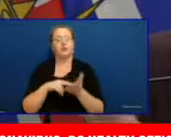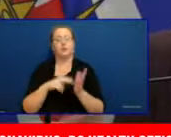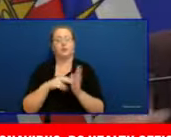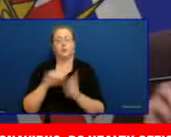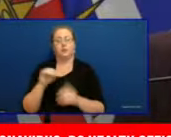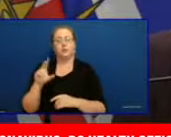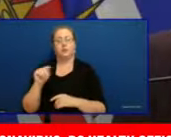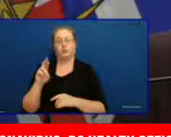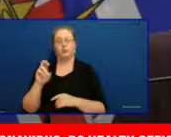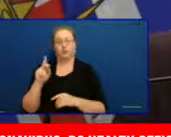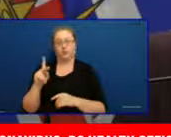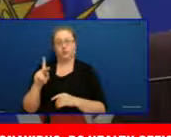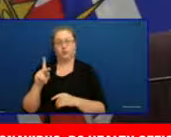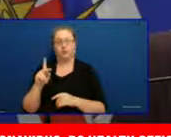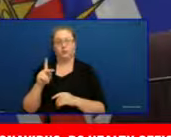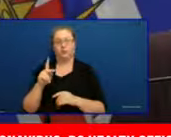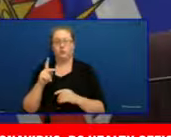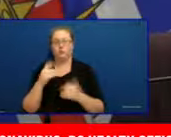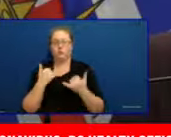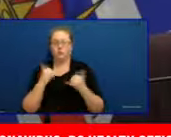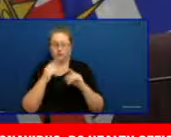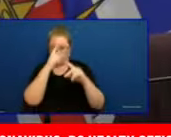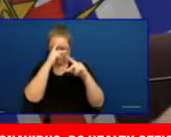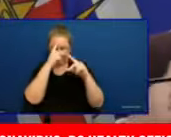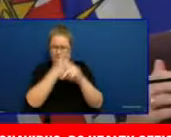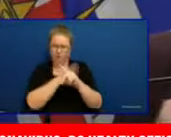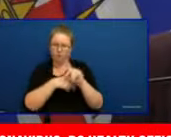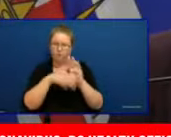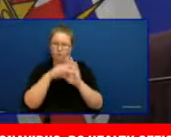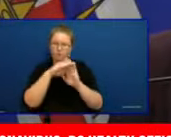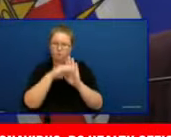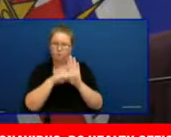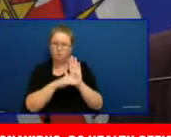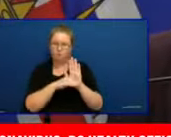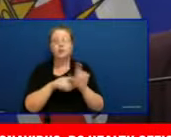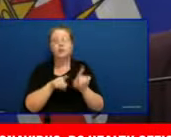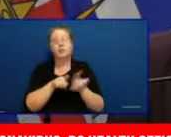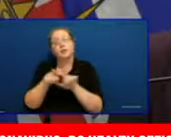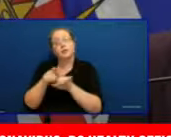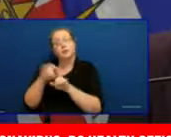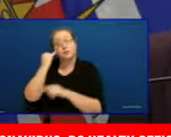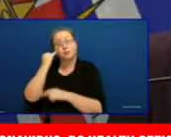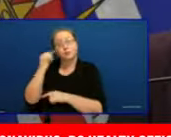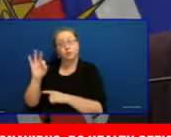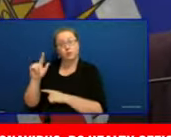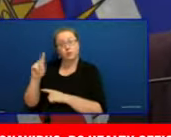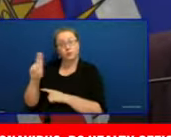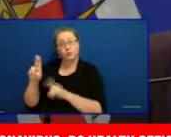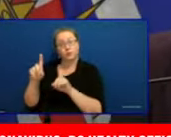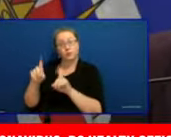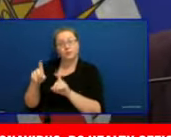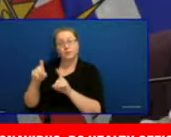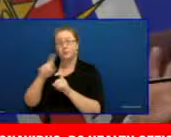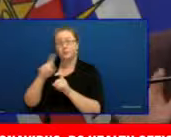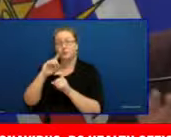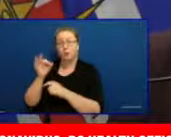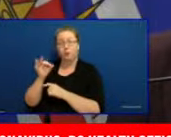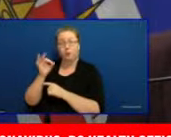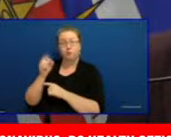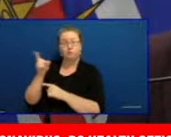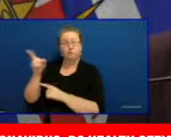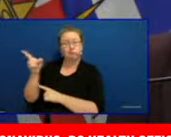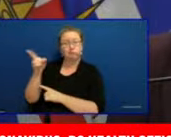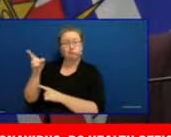that this is probably an outbreak that you're dealing with. So we're looking at the protocols for that, similar to what we do with influenza testing, particularly